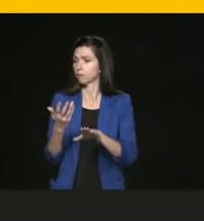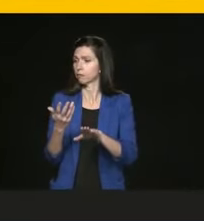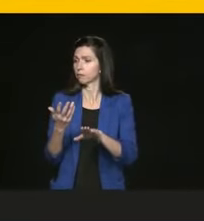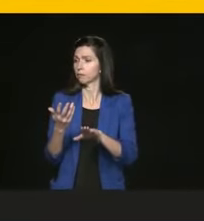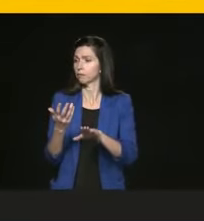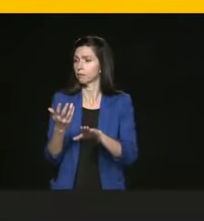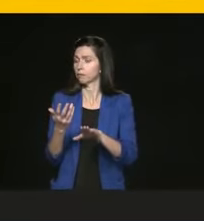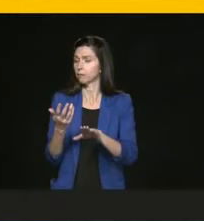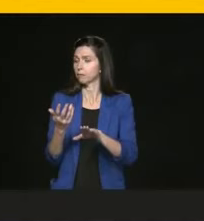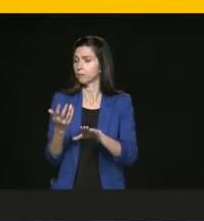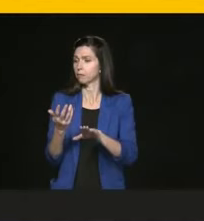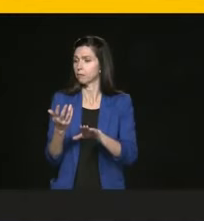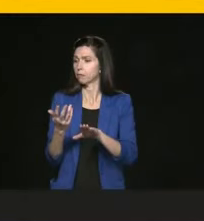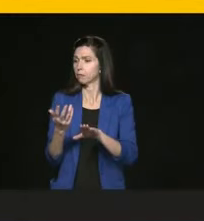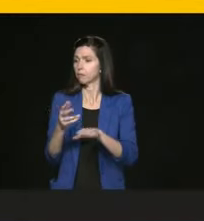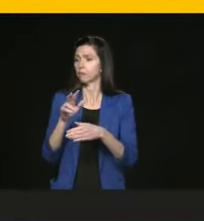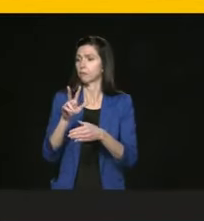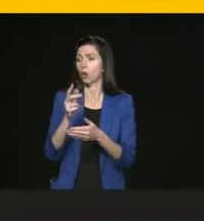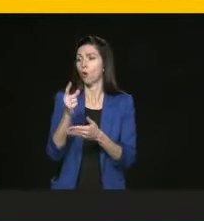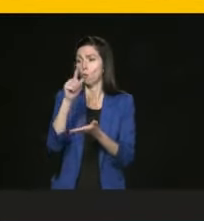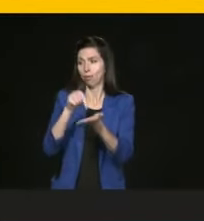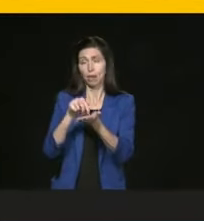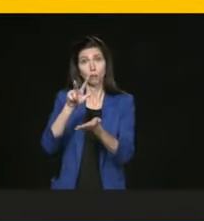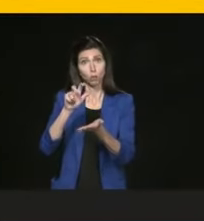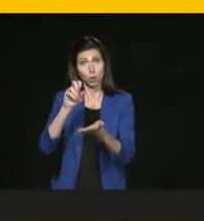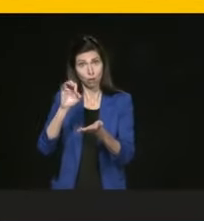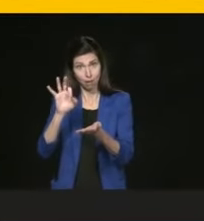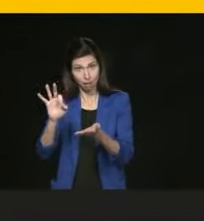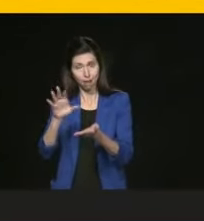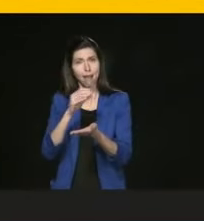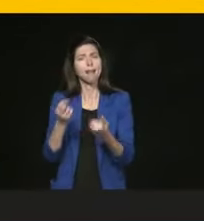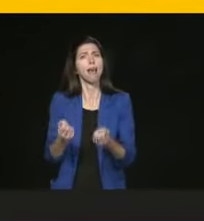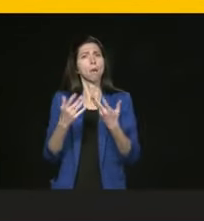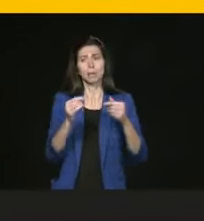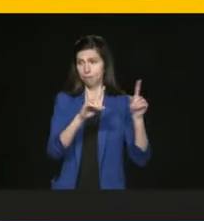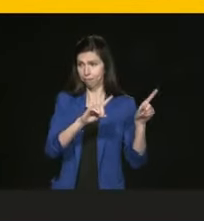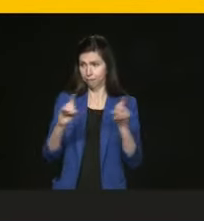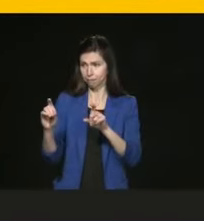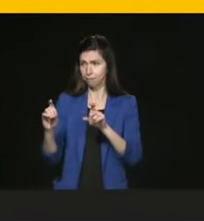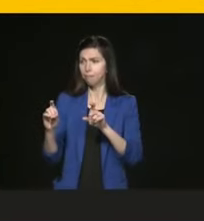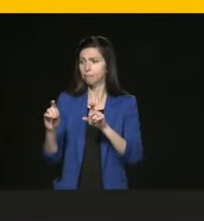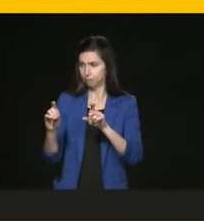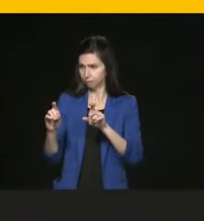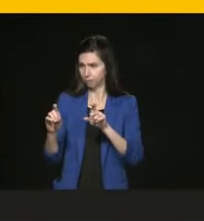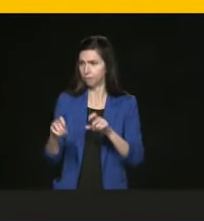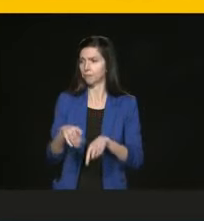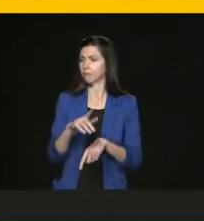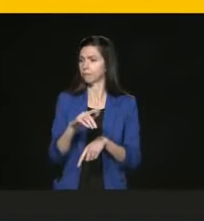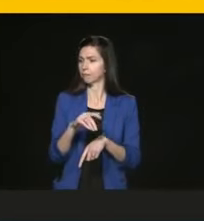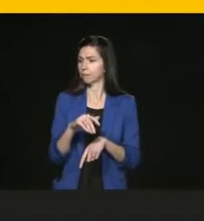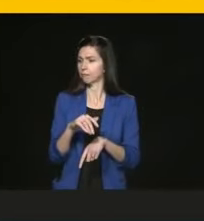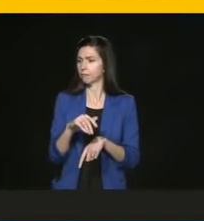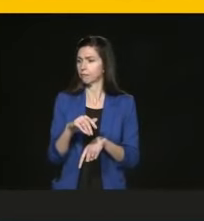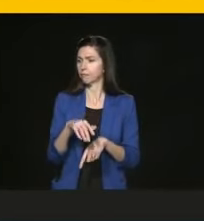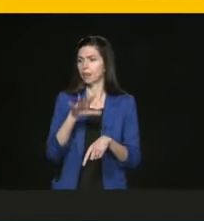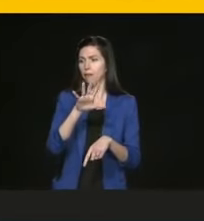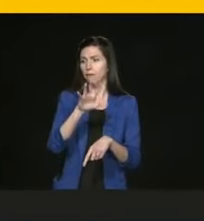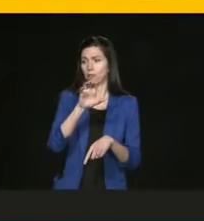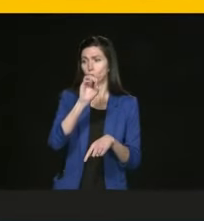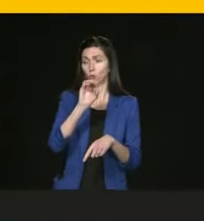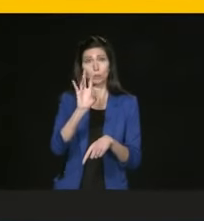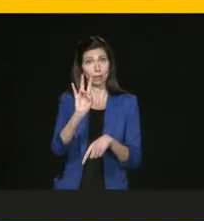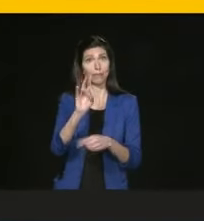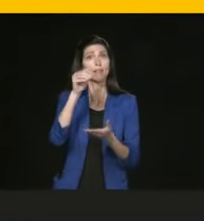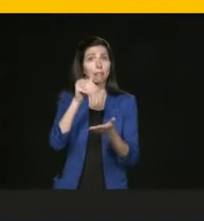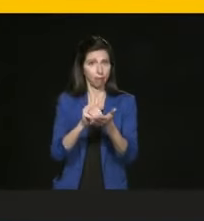507,000 tests have been completed, with 6% confirmed positive. Dr. Tam said that there is some